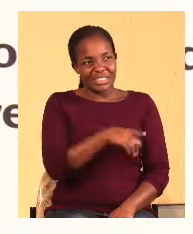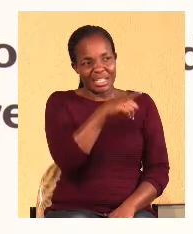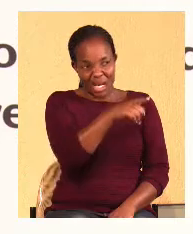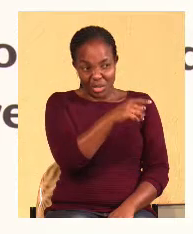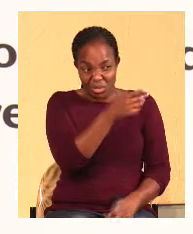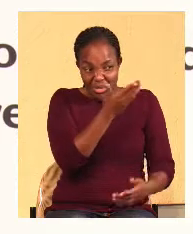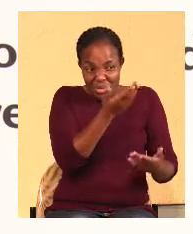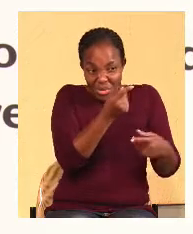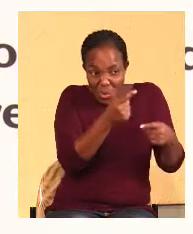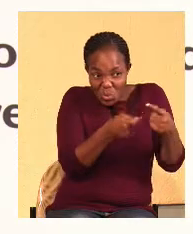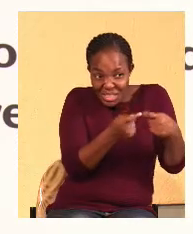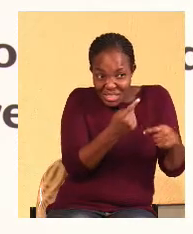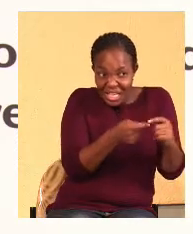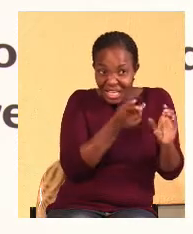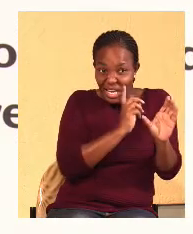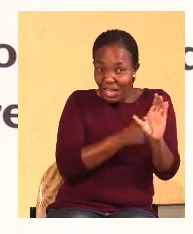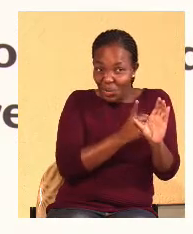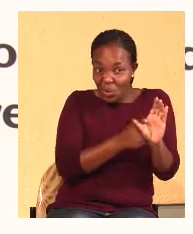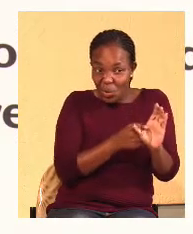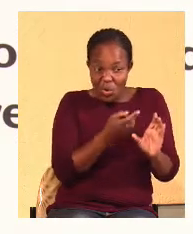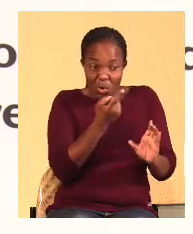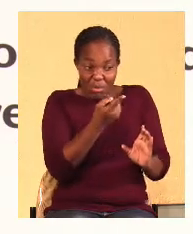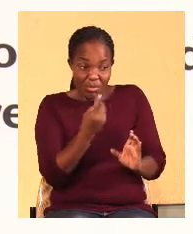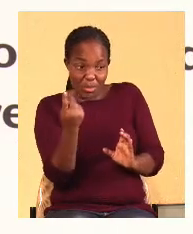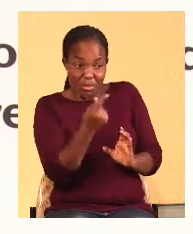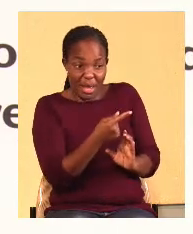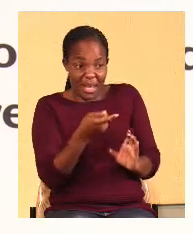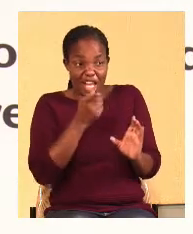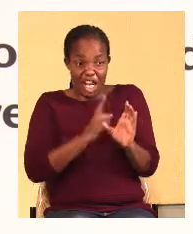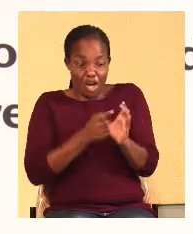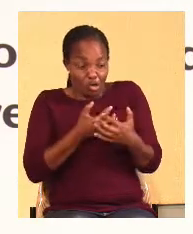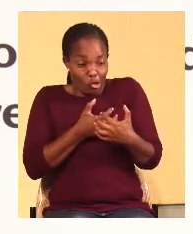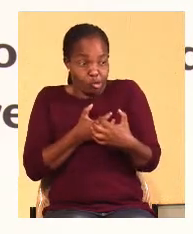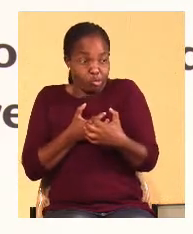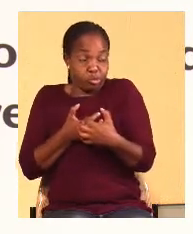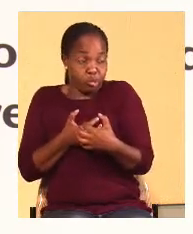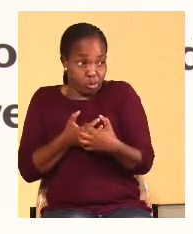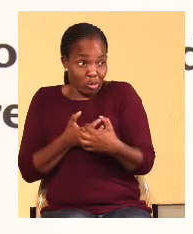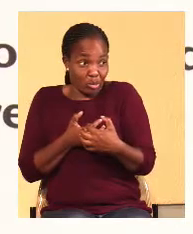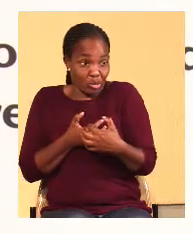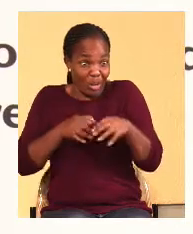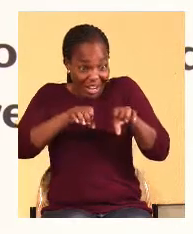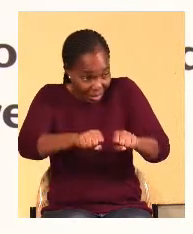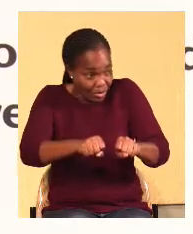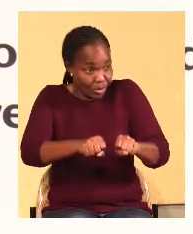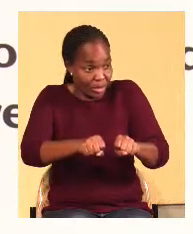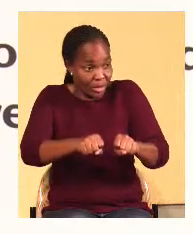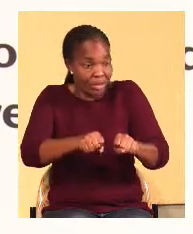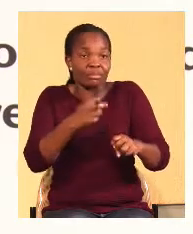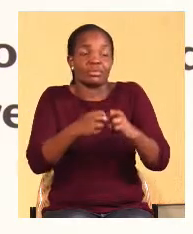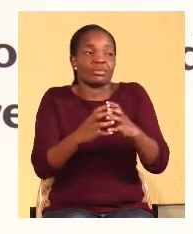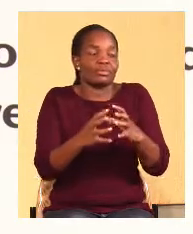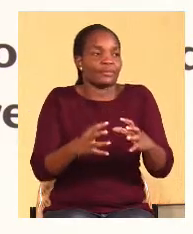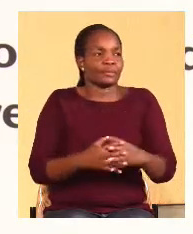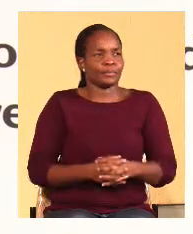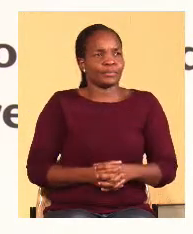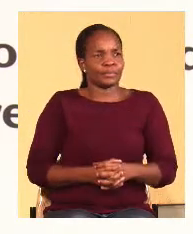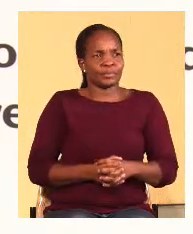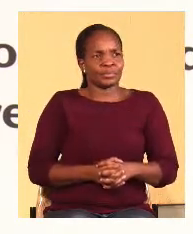selling or having purchased alcohol? Because I would not understand why people would